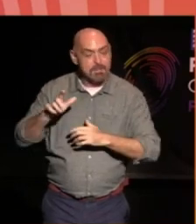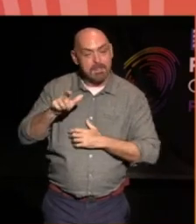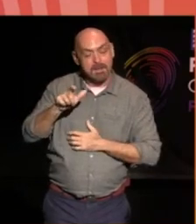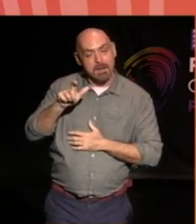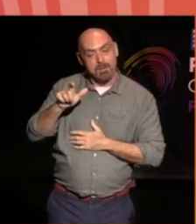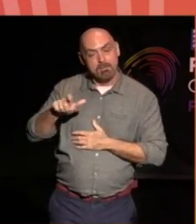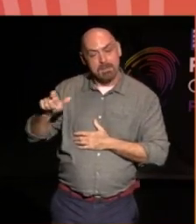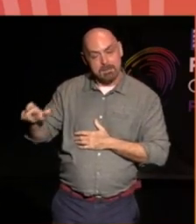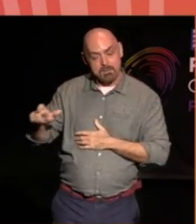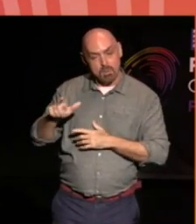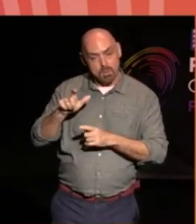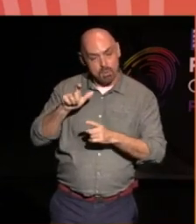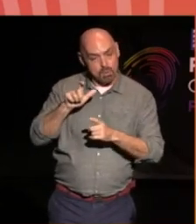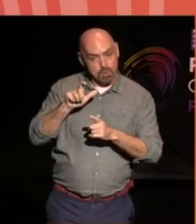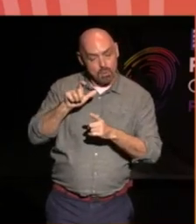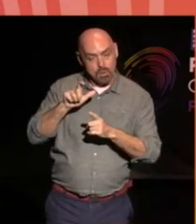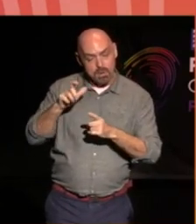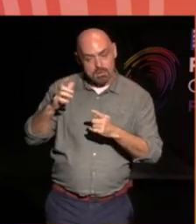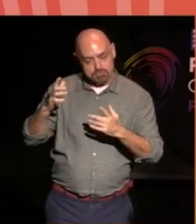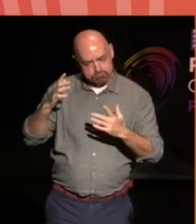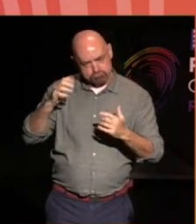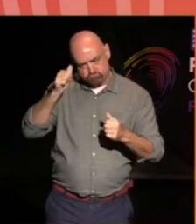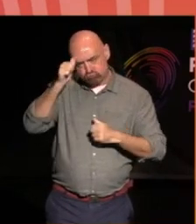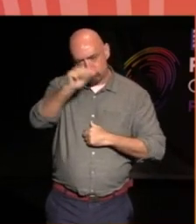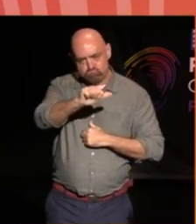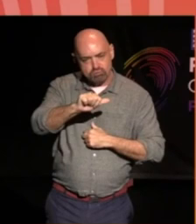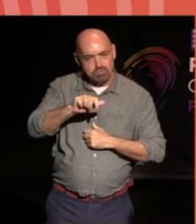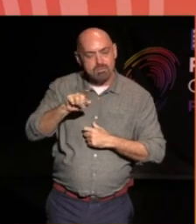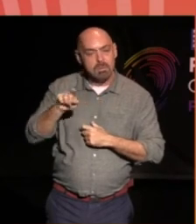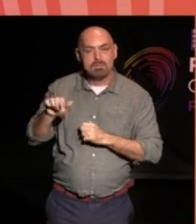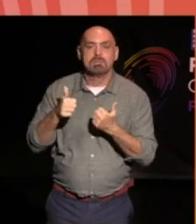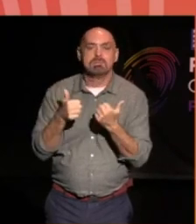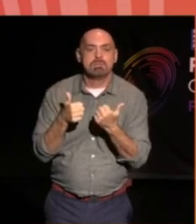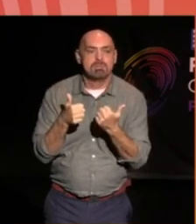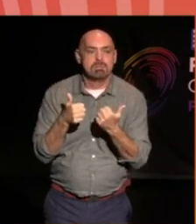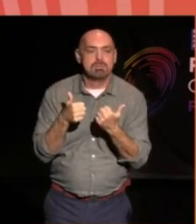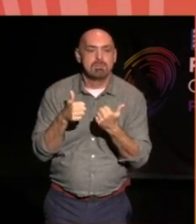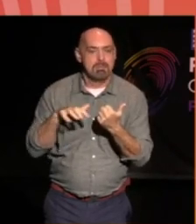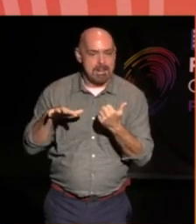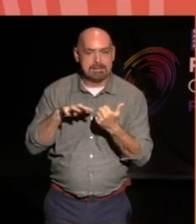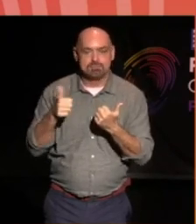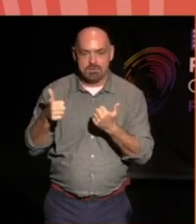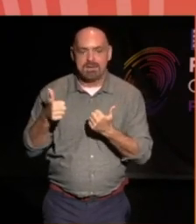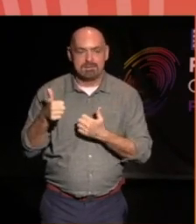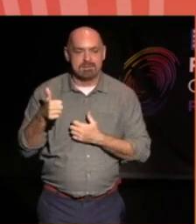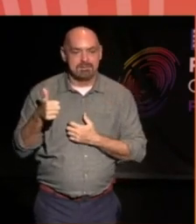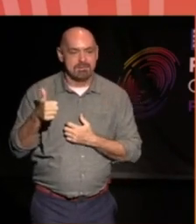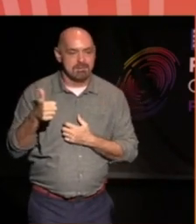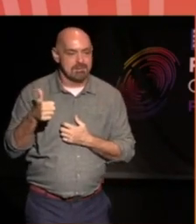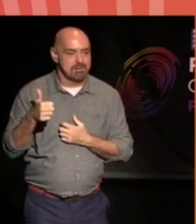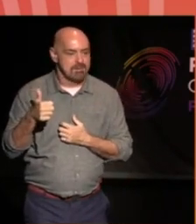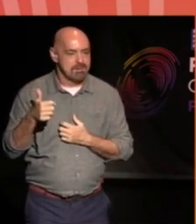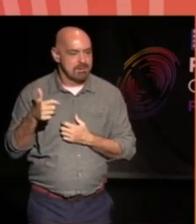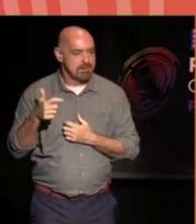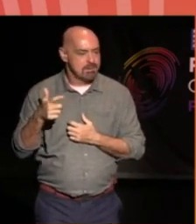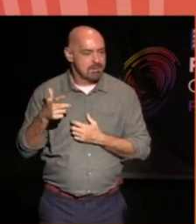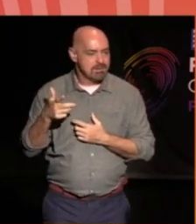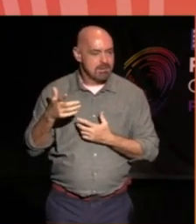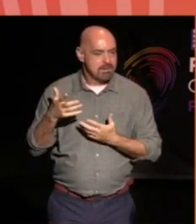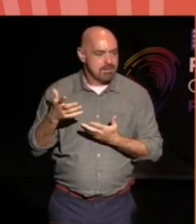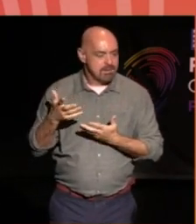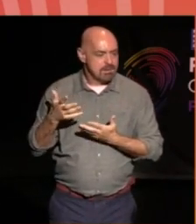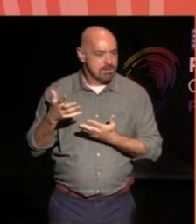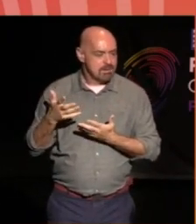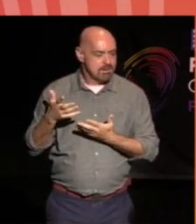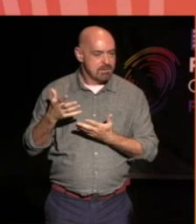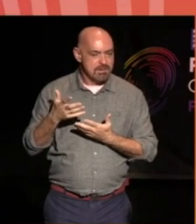are doing the most advanced thinking are in an amazing place in many ways. If they were here describing their own